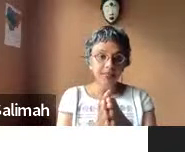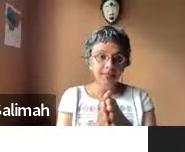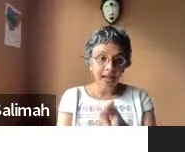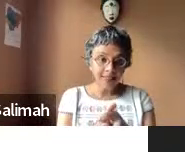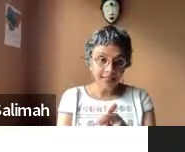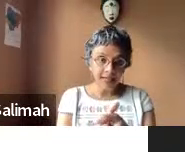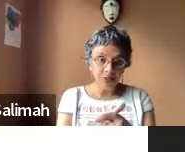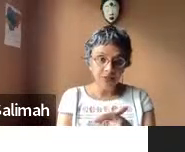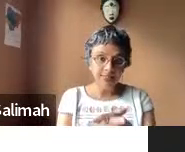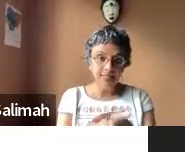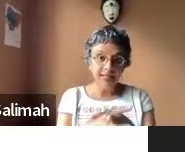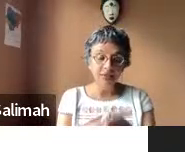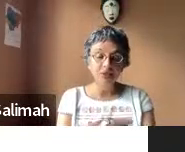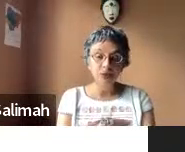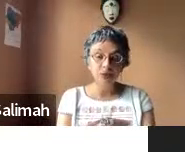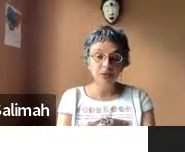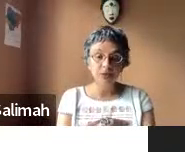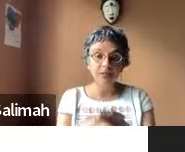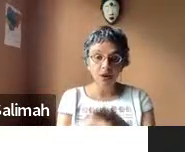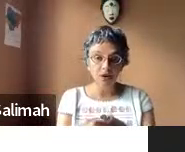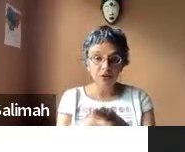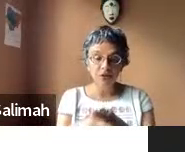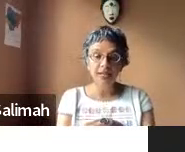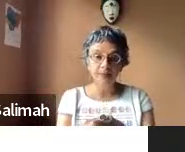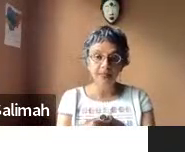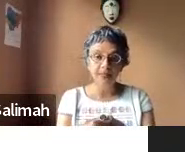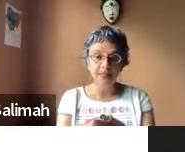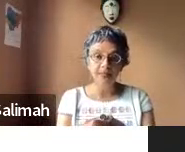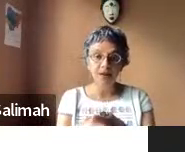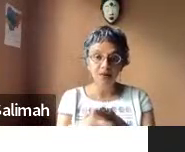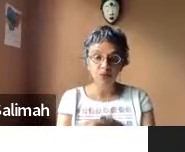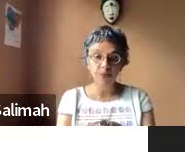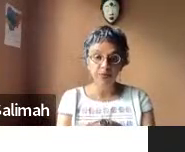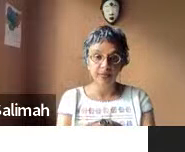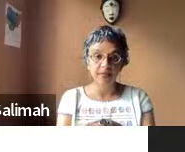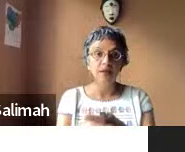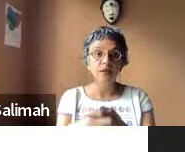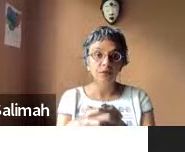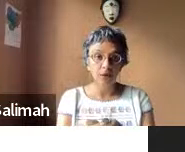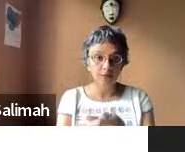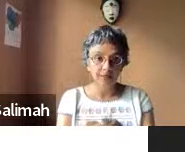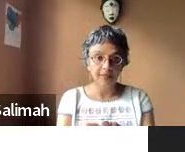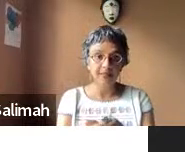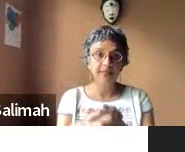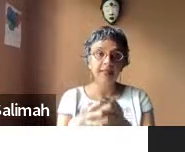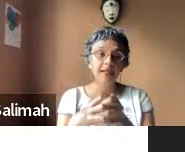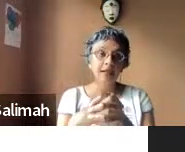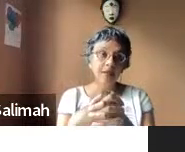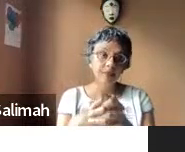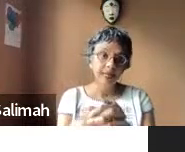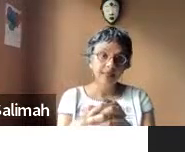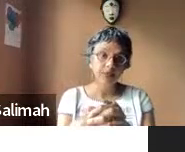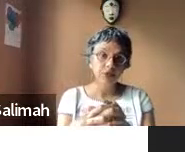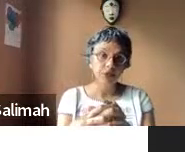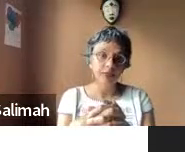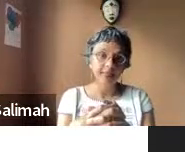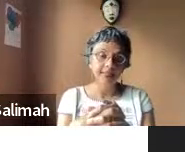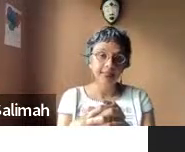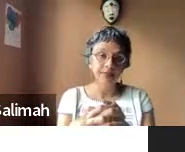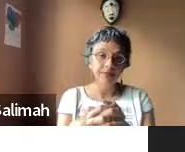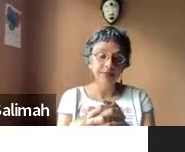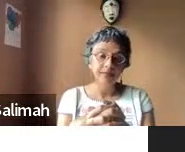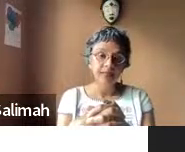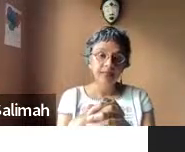Additionally, 39 countries exclude large segments of women from this paid